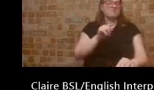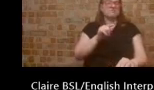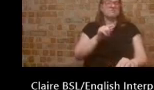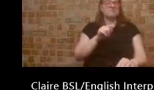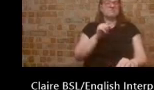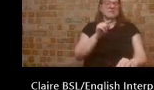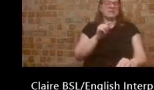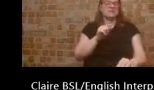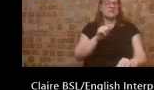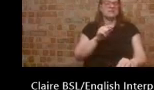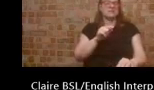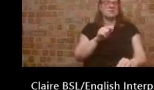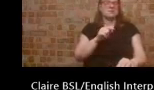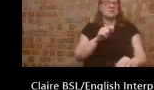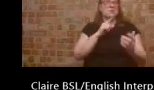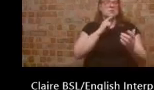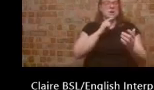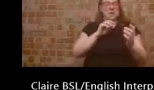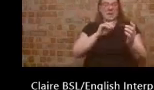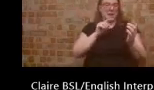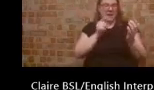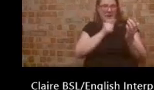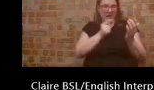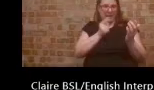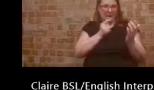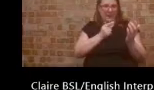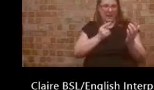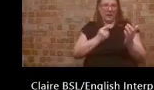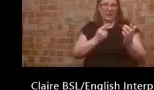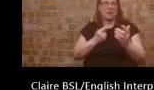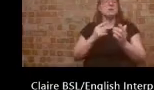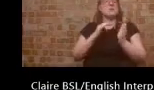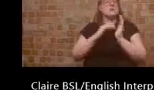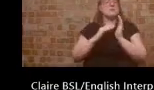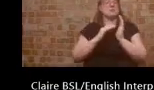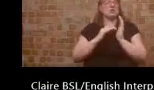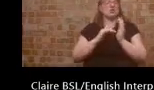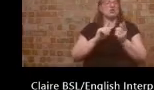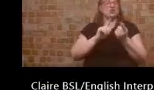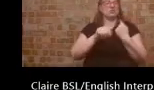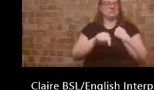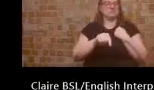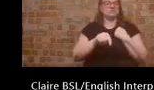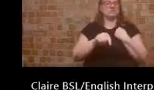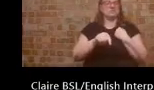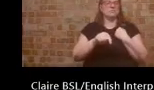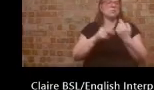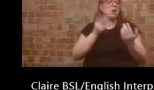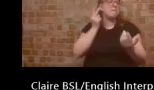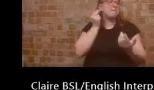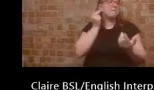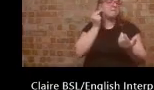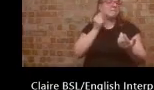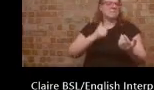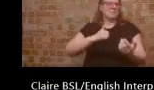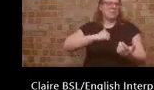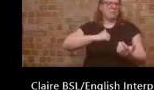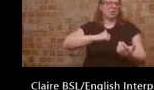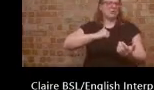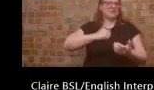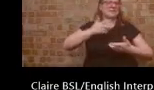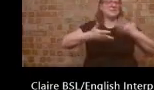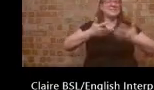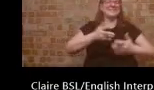example of that, I'll go into a message. Messages, double tap to open. Messages, message, text field, editing. I do apologise to the